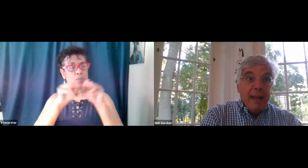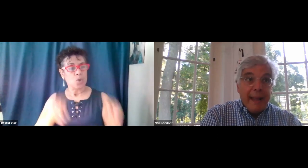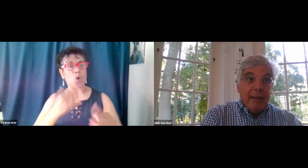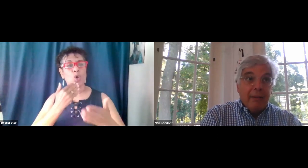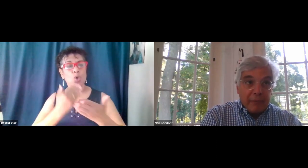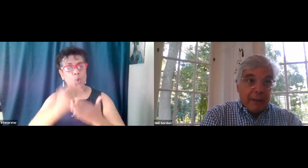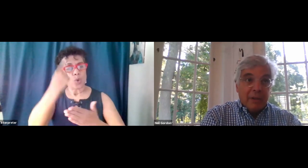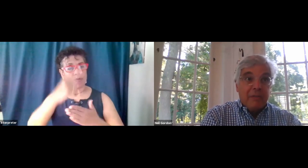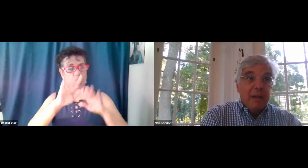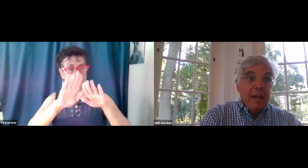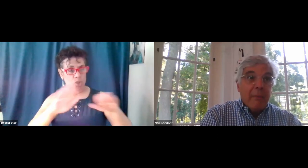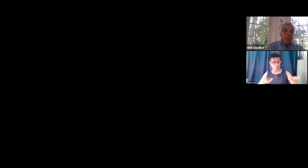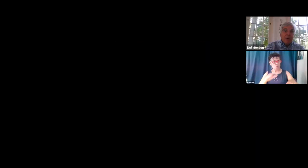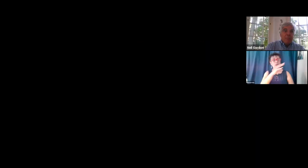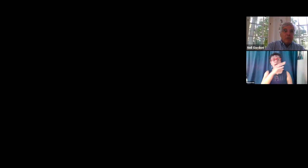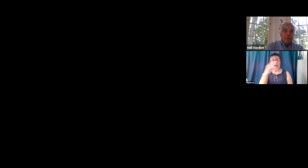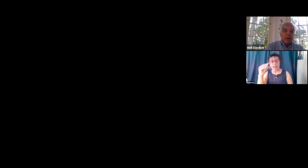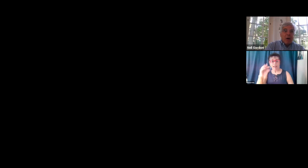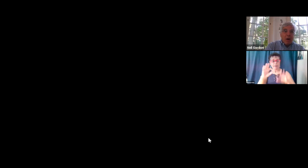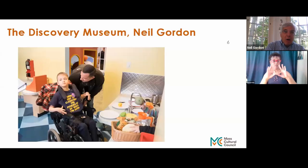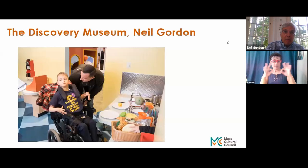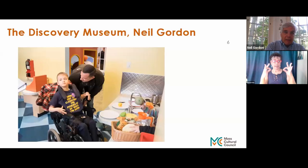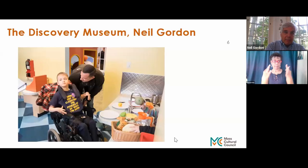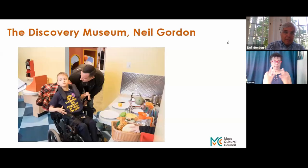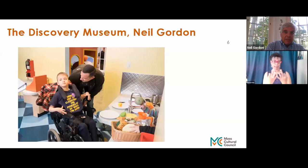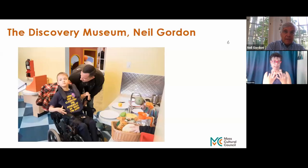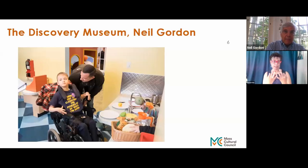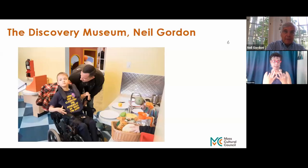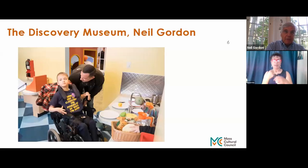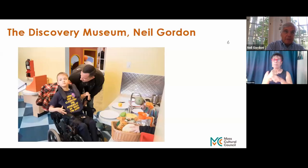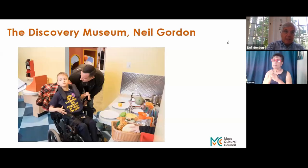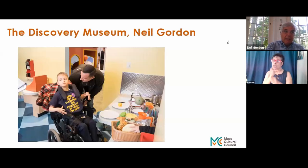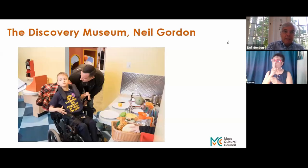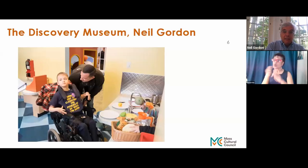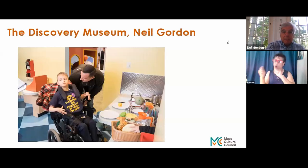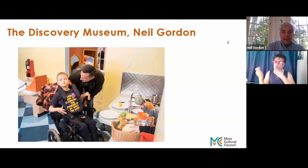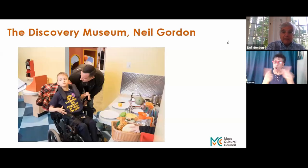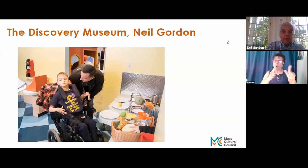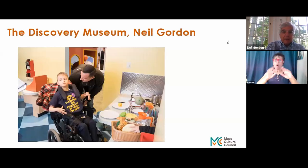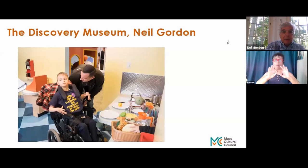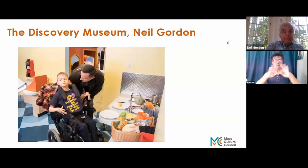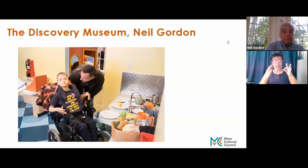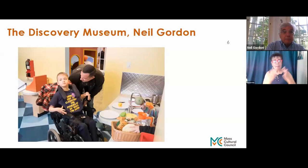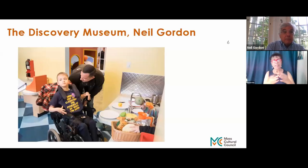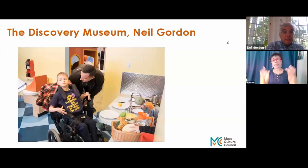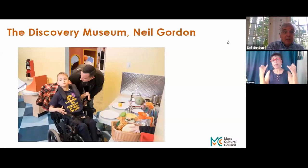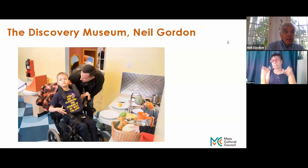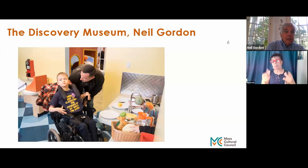kids and their families. And we want to make sure that all families have the opportunity to play and learn